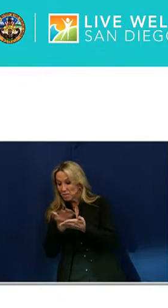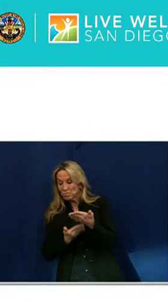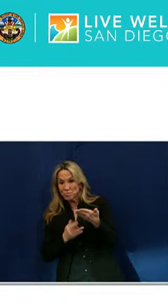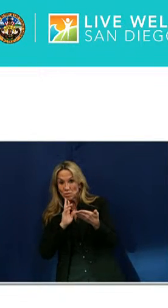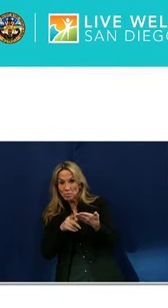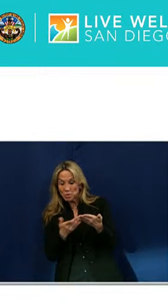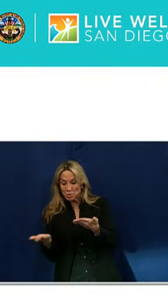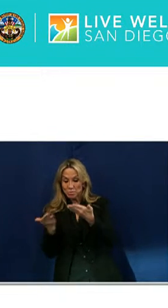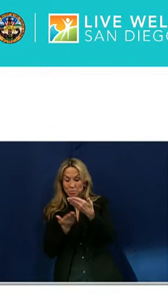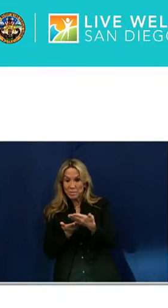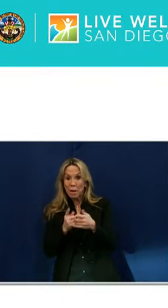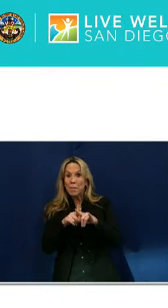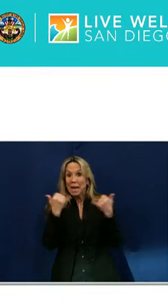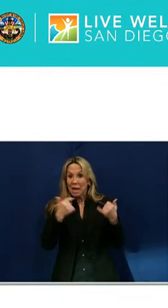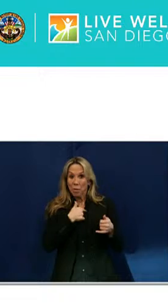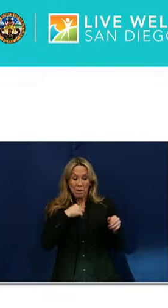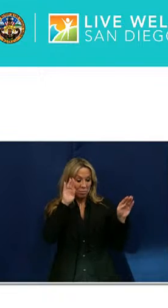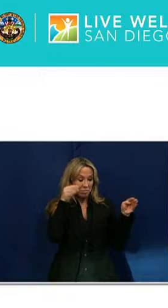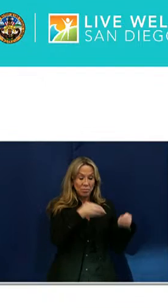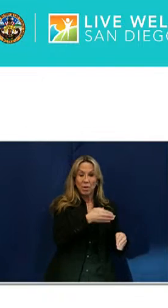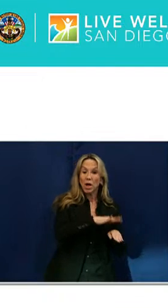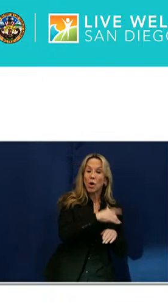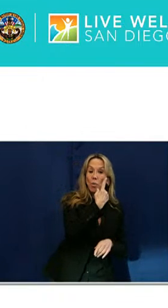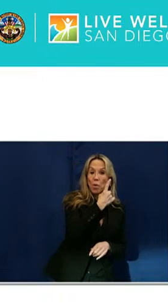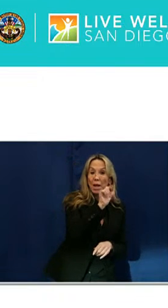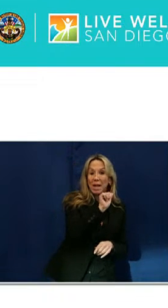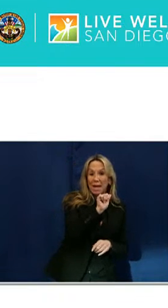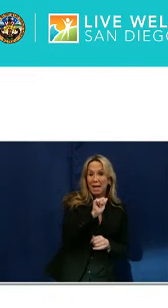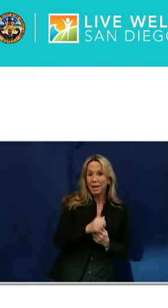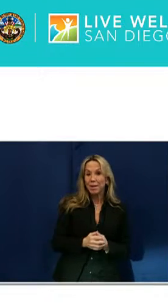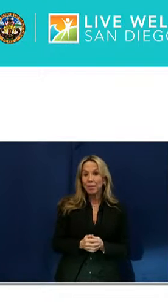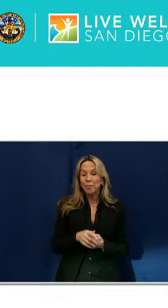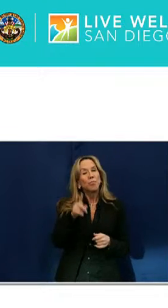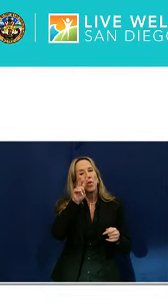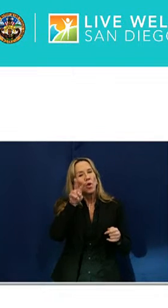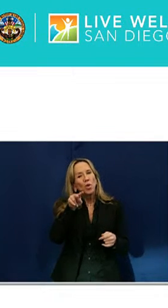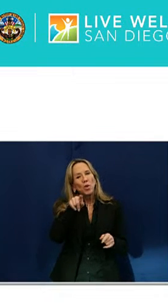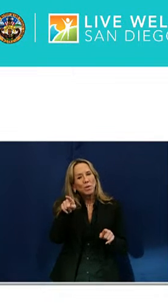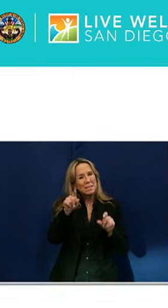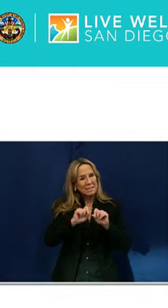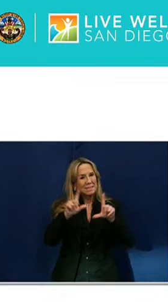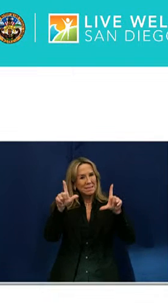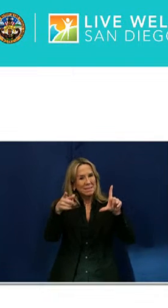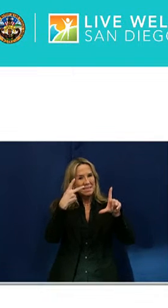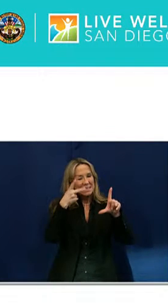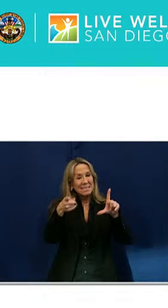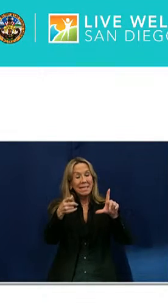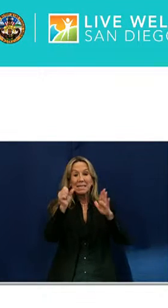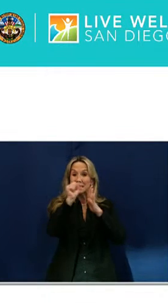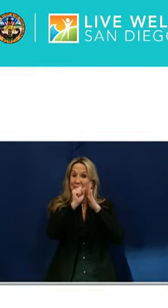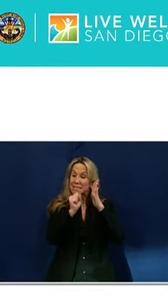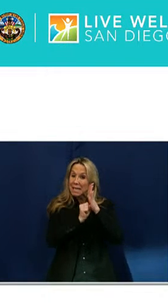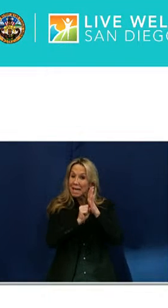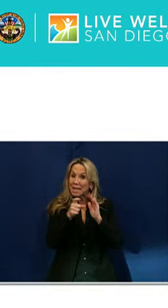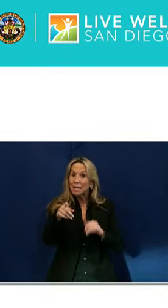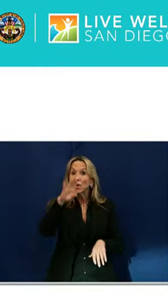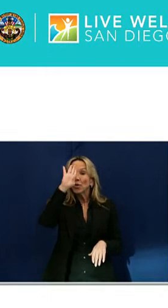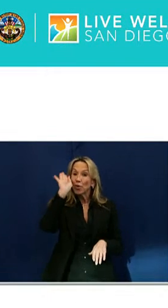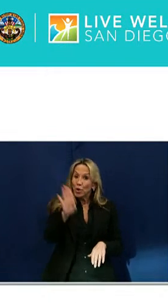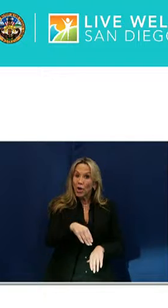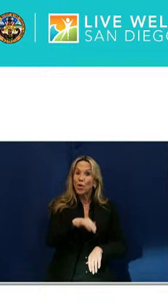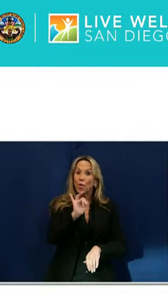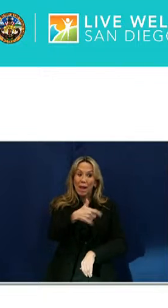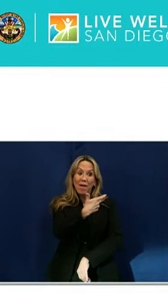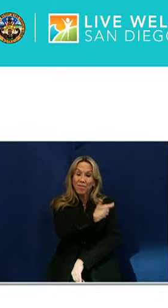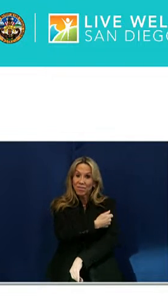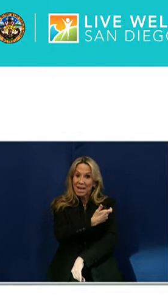are focused on Phase 1A. Now, if you go to the next slide, the state, recognizing the fact that the vaccines that